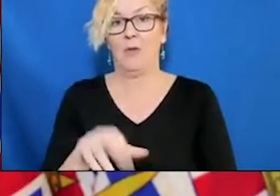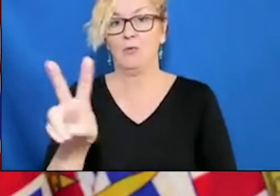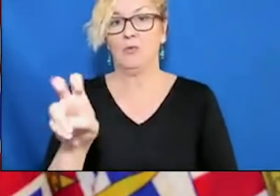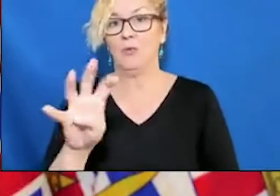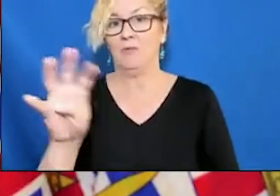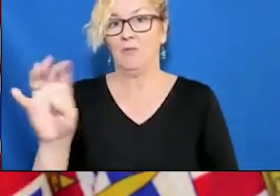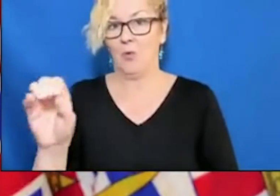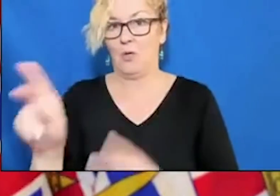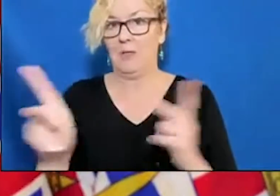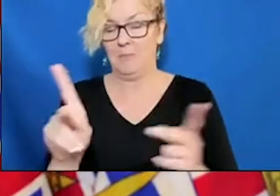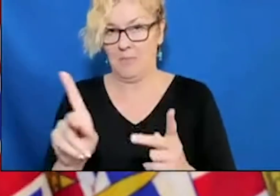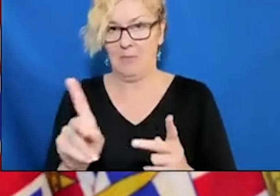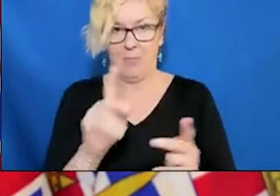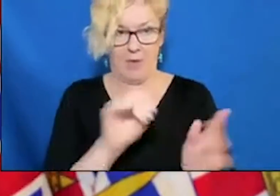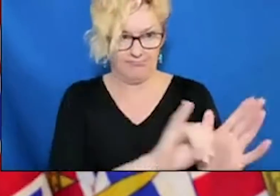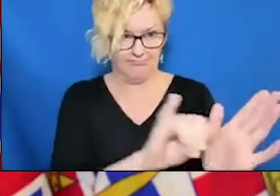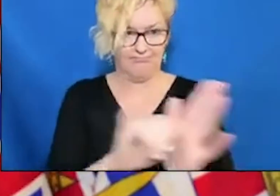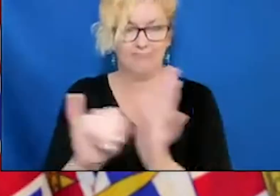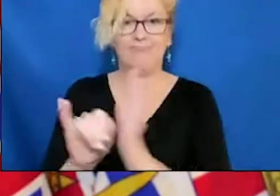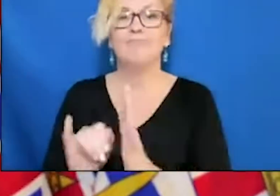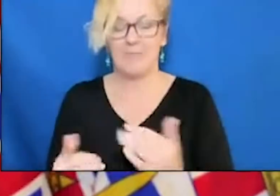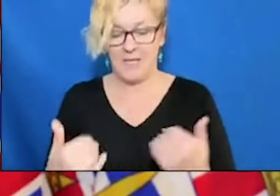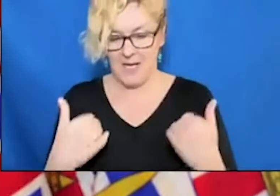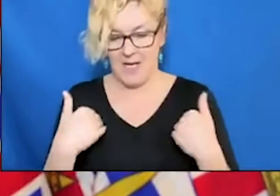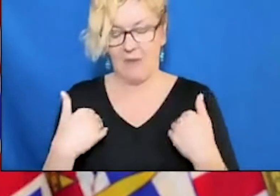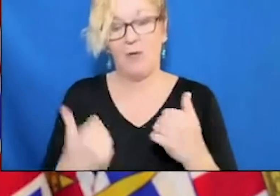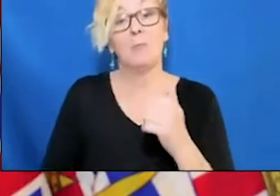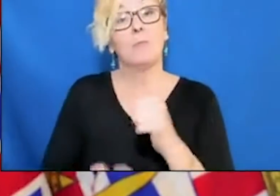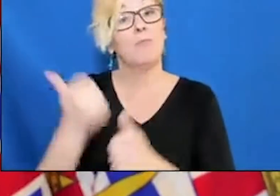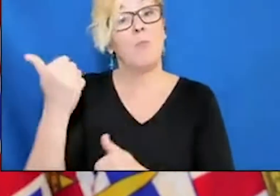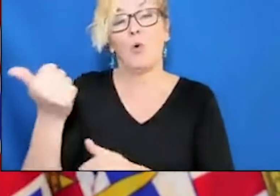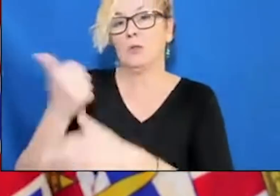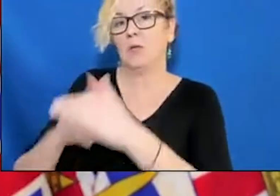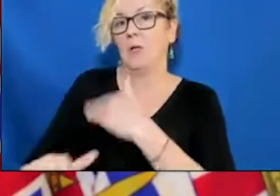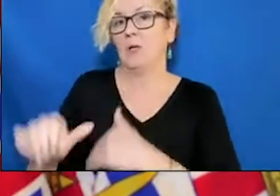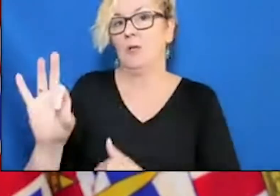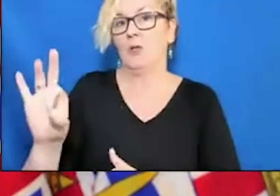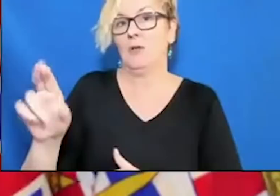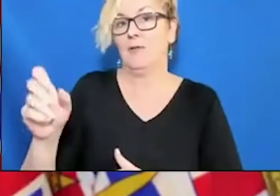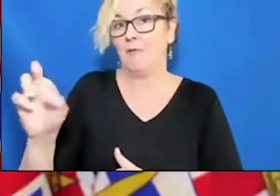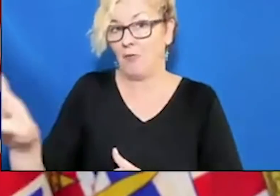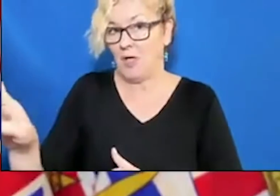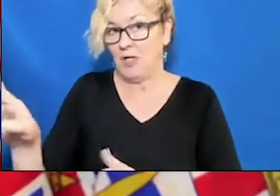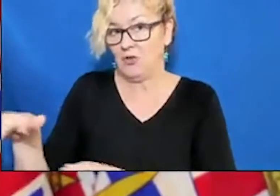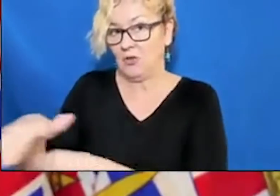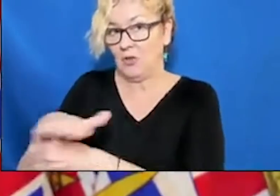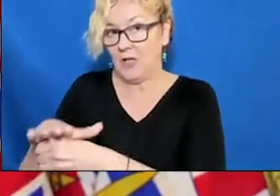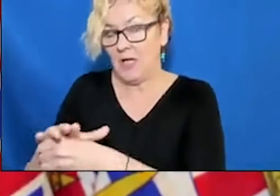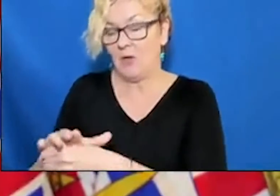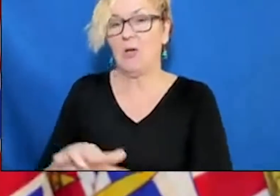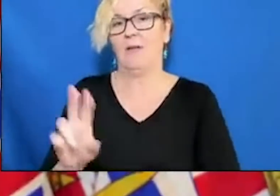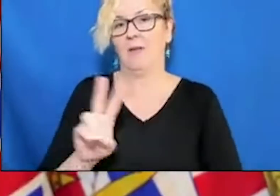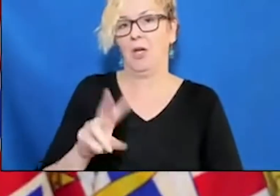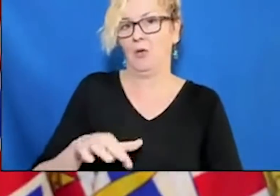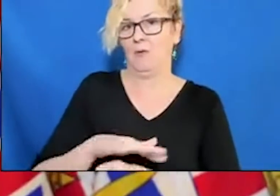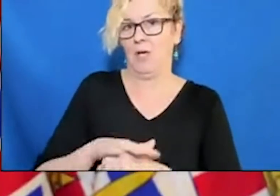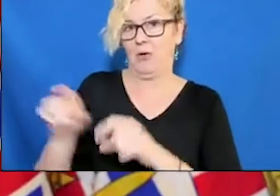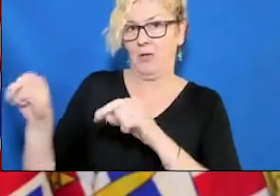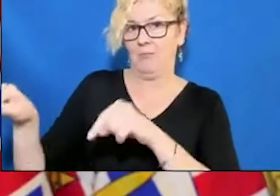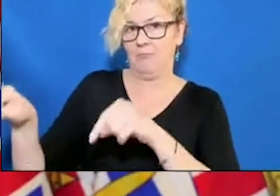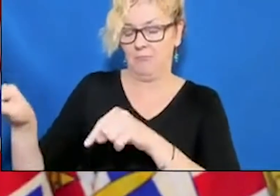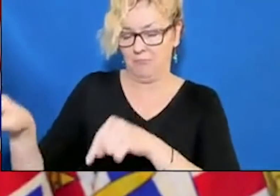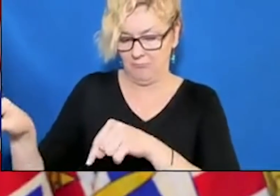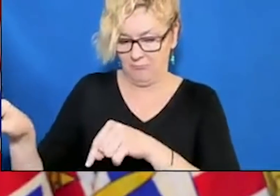variant. They are primarily in the Fraser Health and Vancouver Coastal Health region. In addition, we continue to